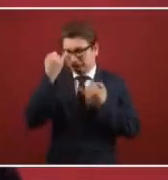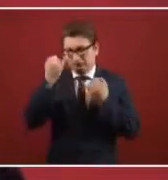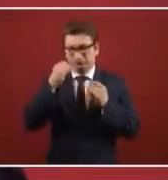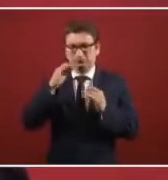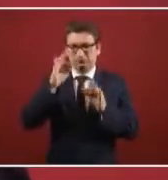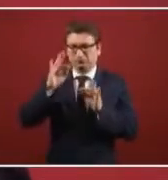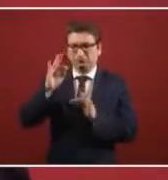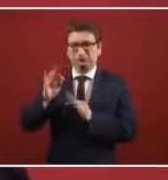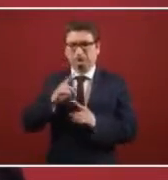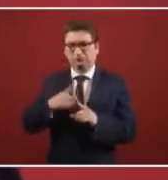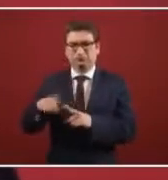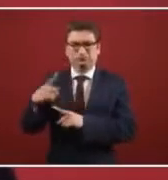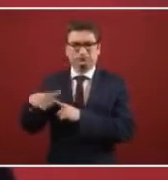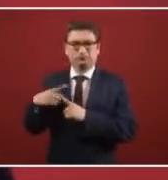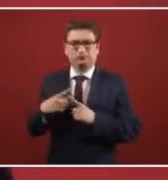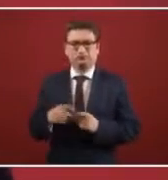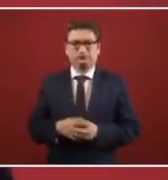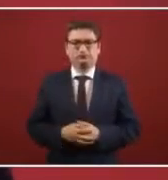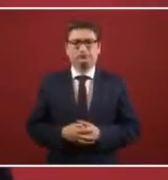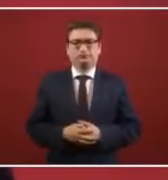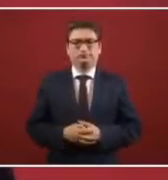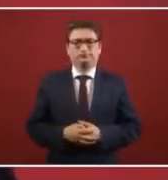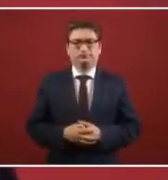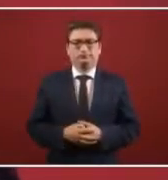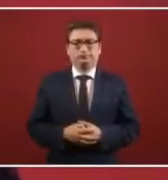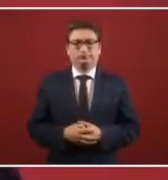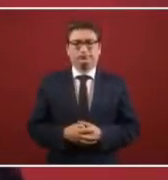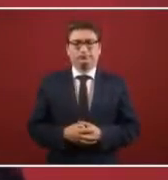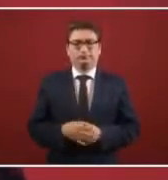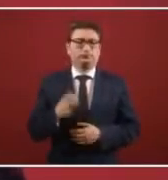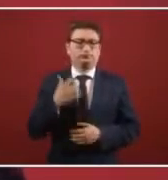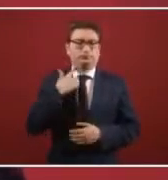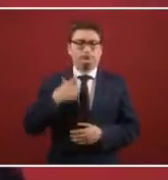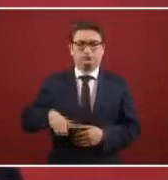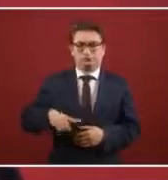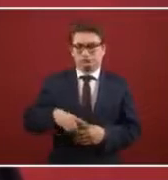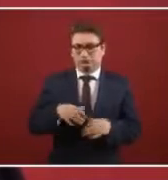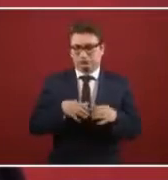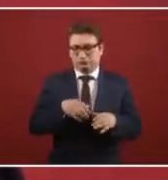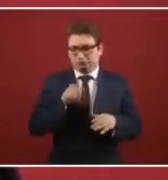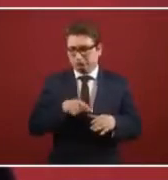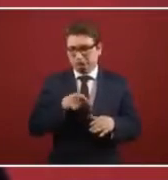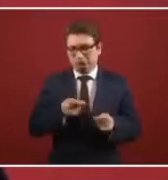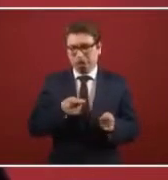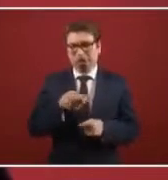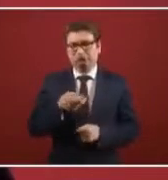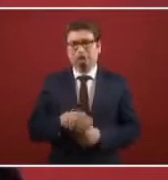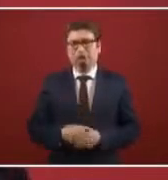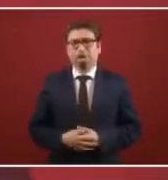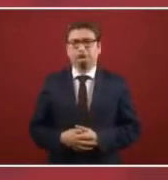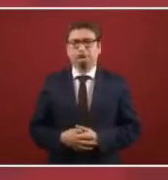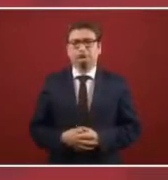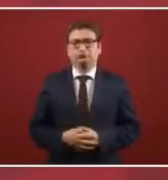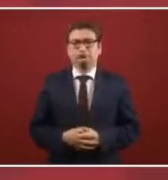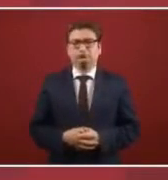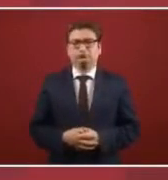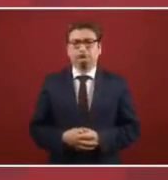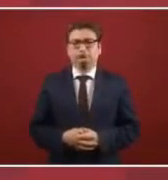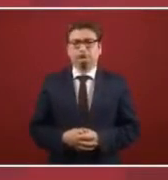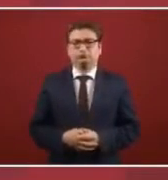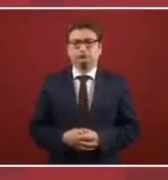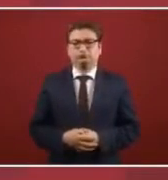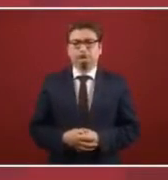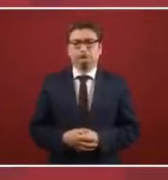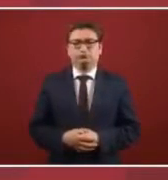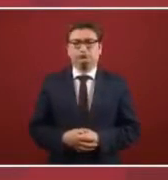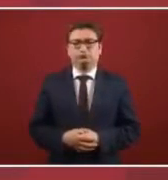these ideas, de estas concepciones of these concepts neoliberales. of neoliberal style. And